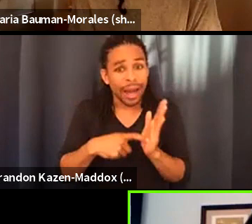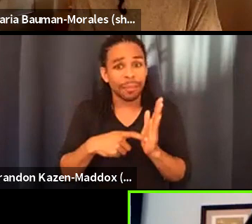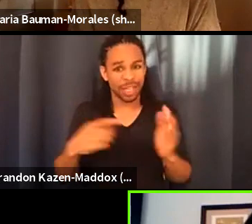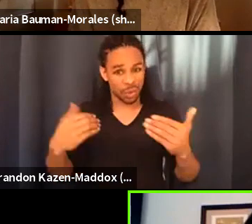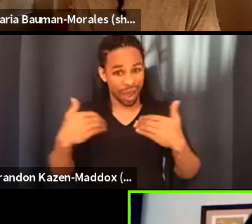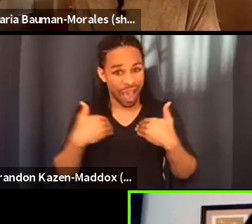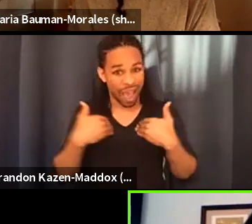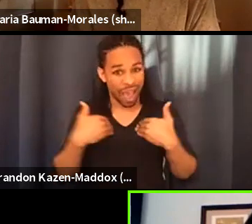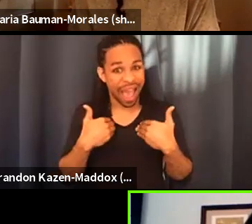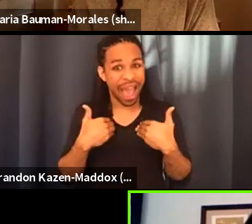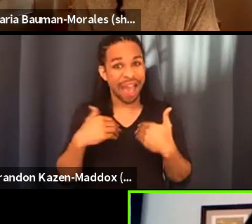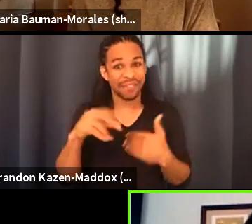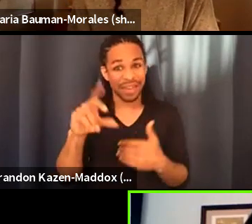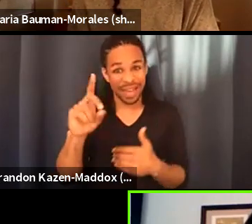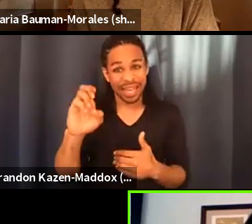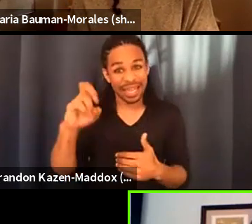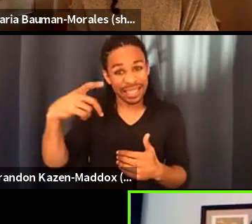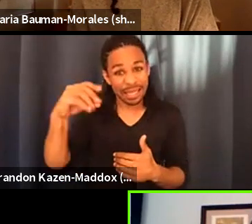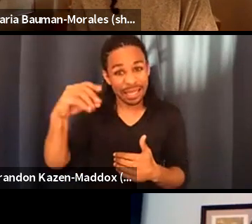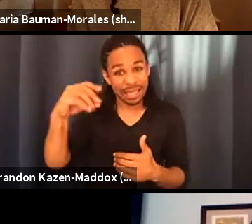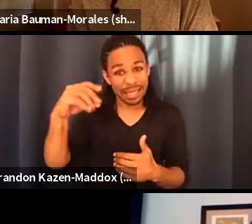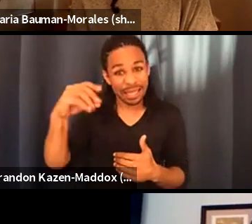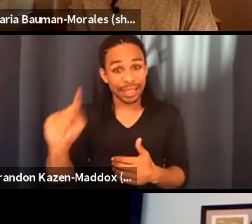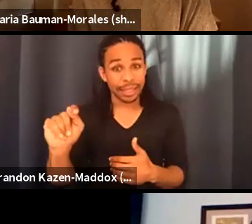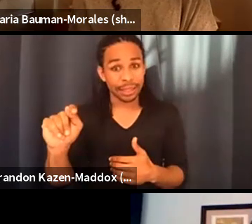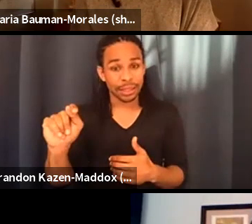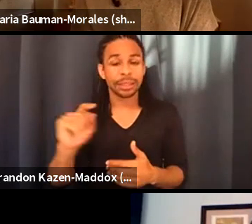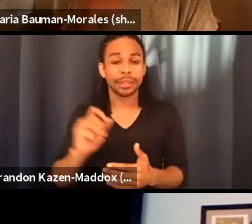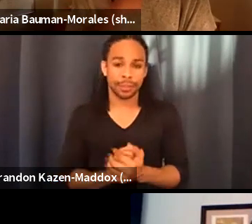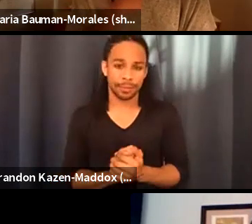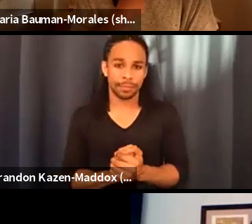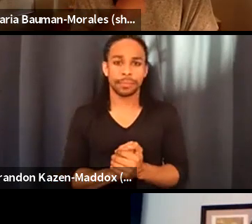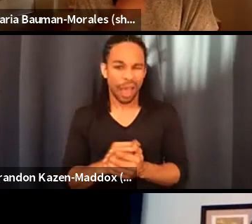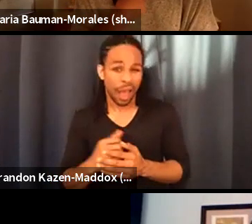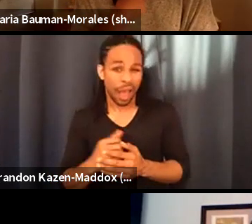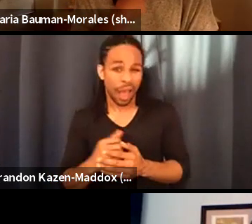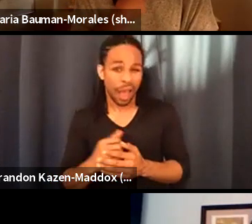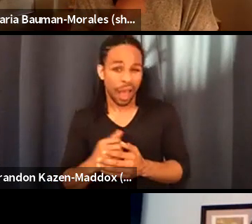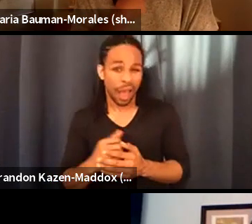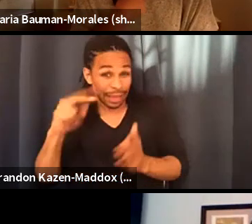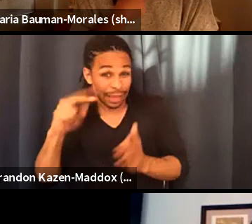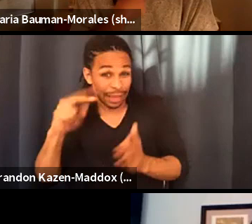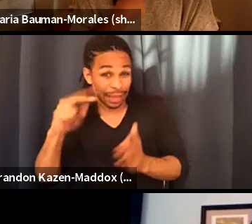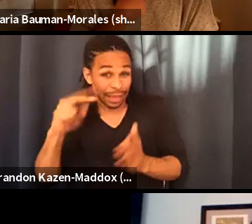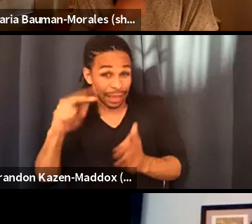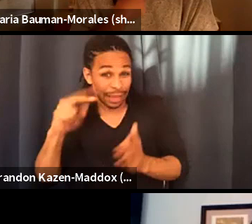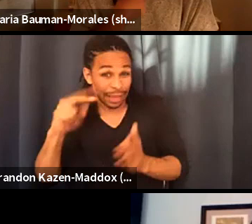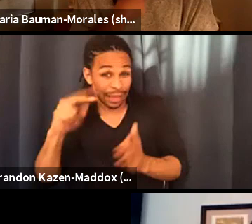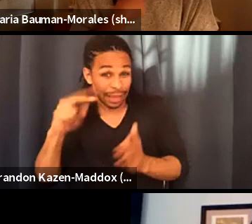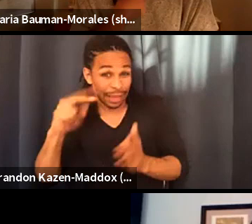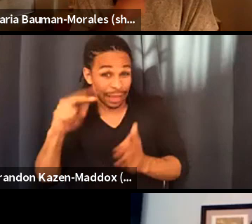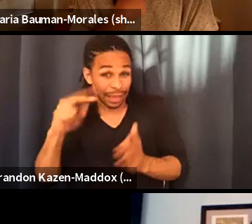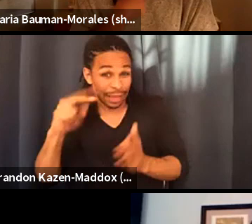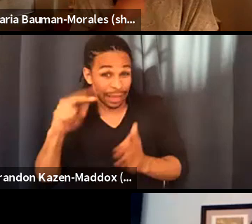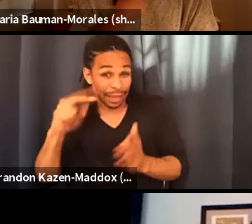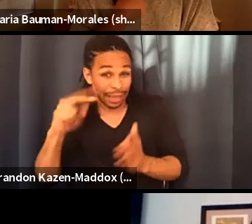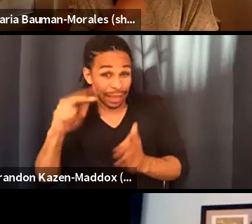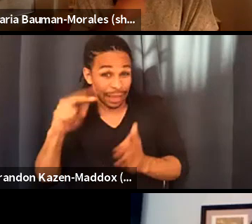Well, Hollis and Shane, you've given us food for thought, and I know myself and all the other who are watching are